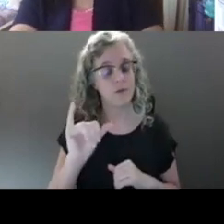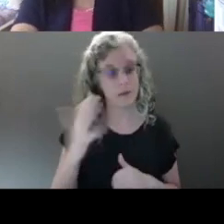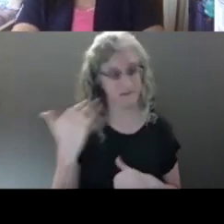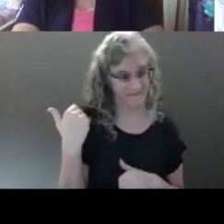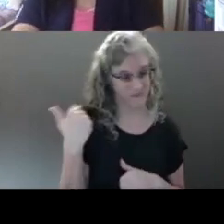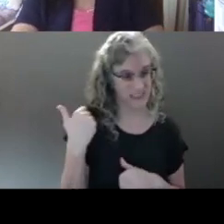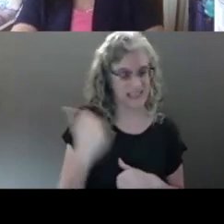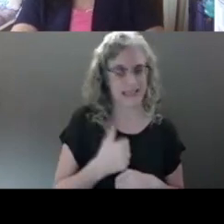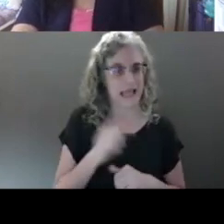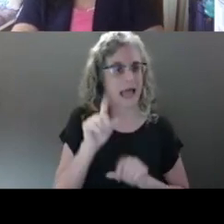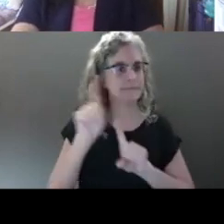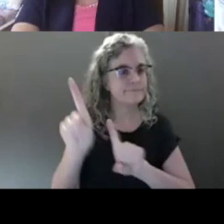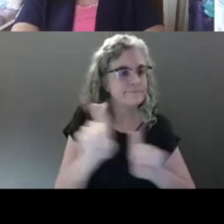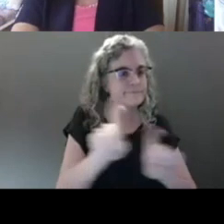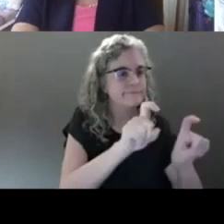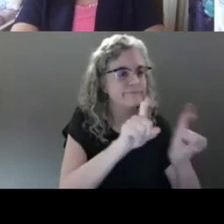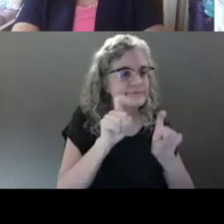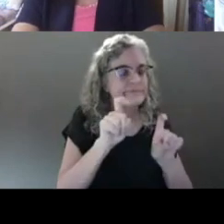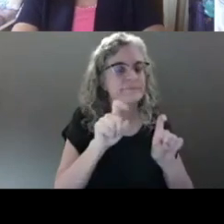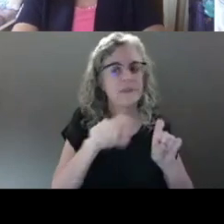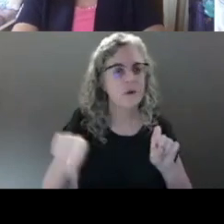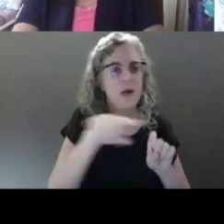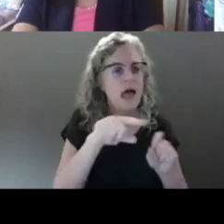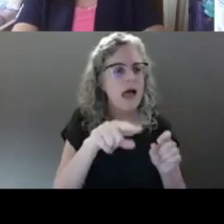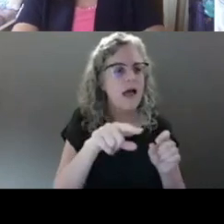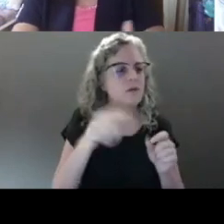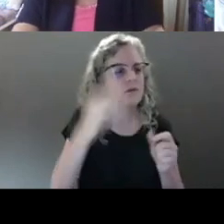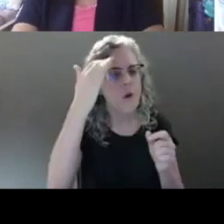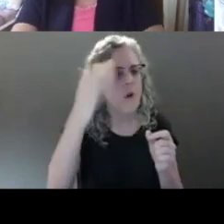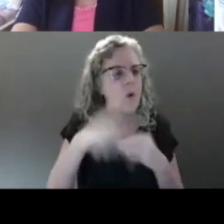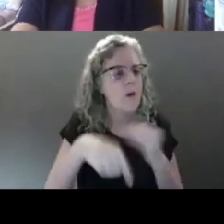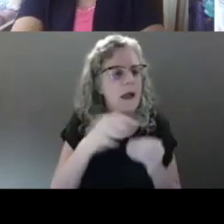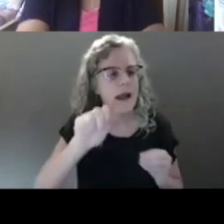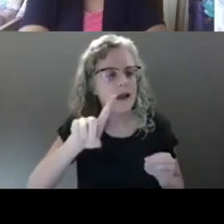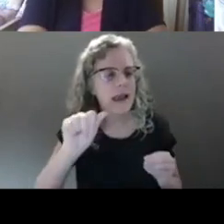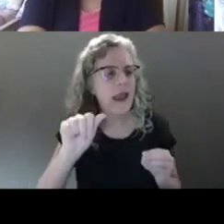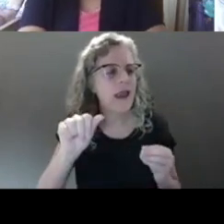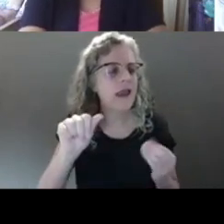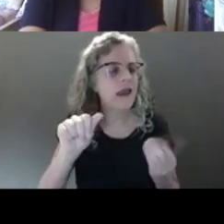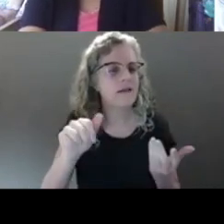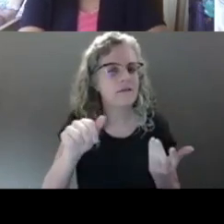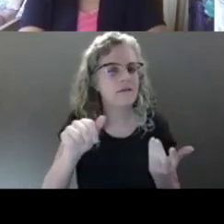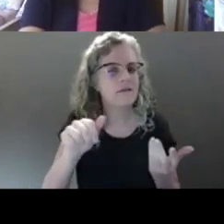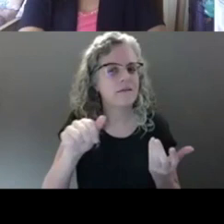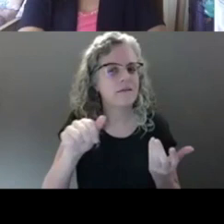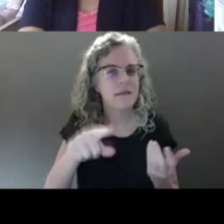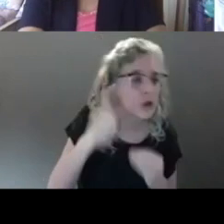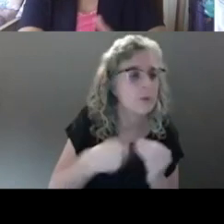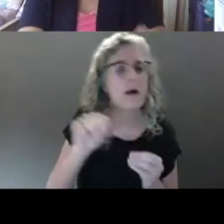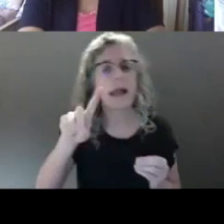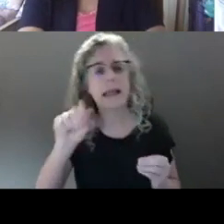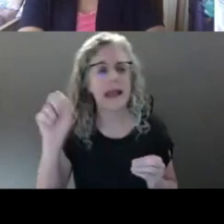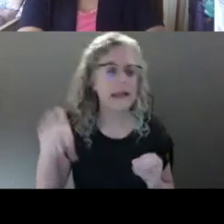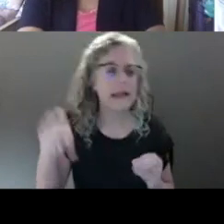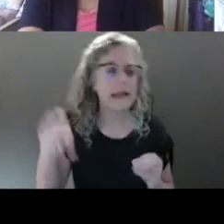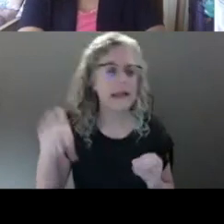a lot of people knew about the Americans with Disabilities Act. And this is